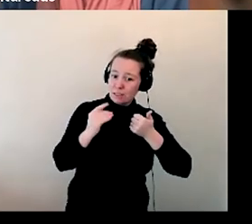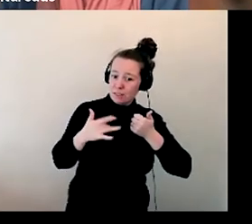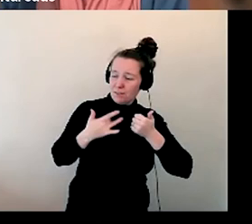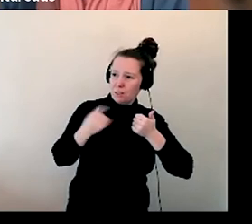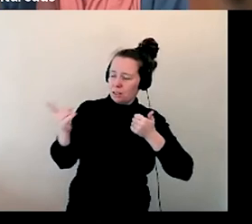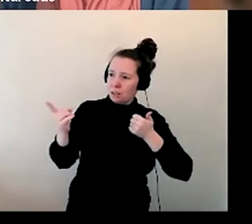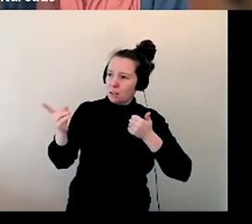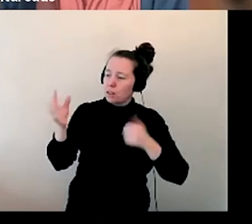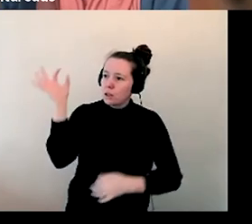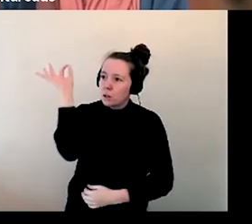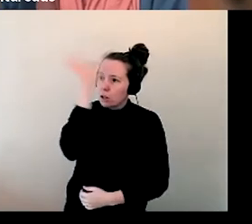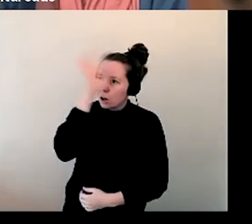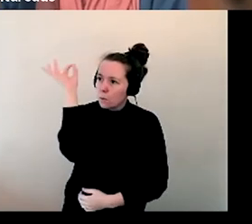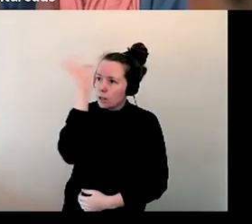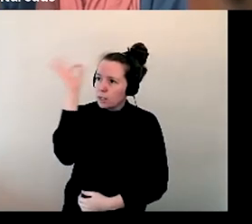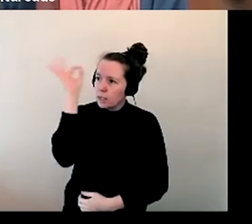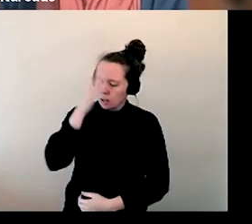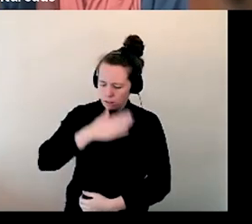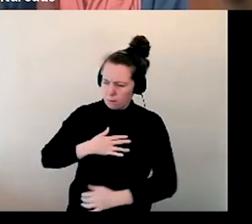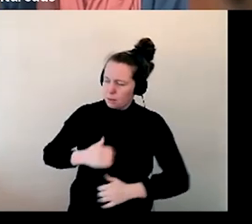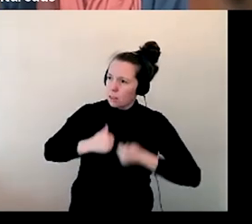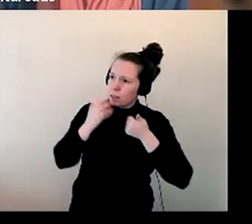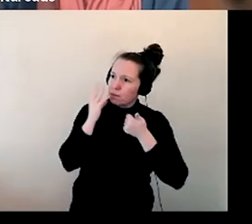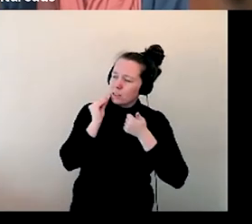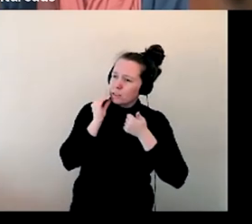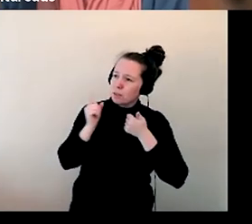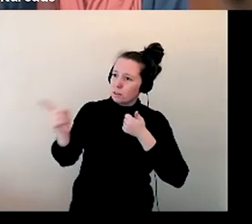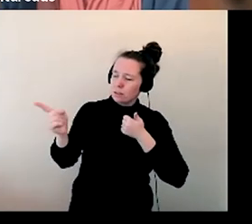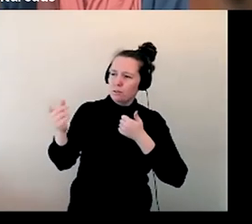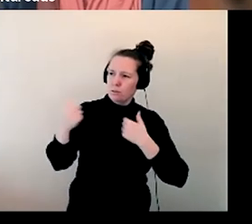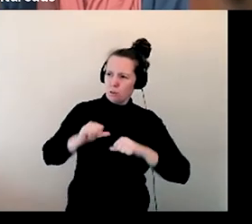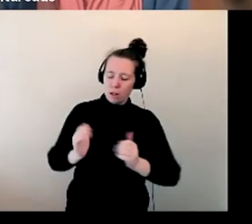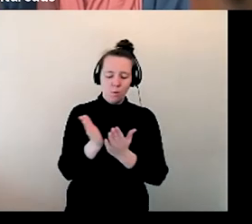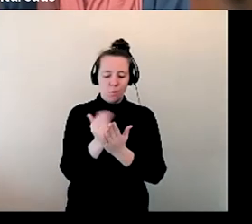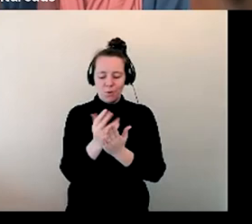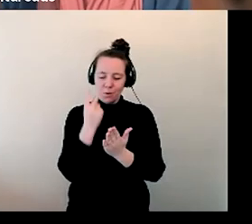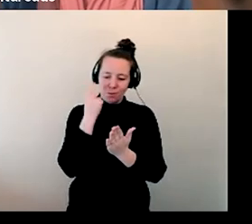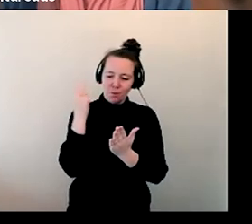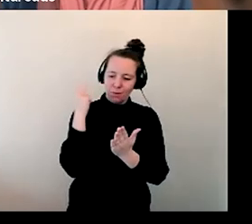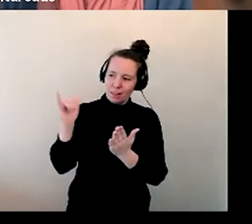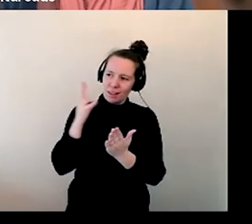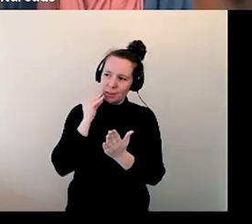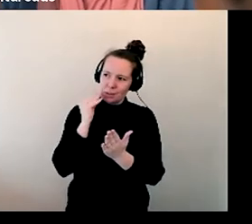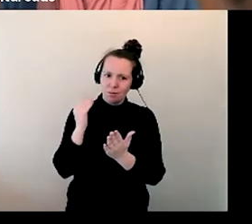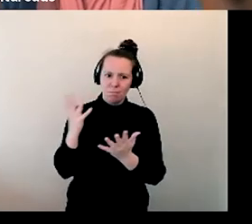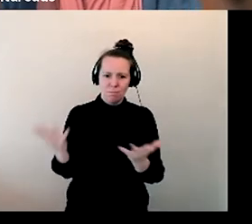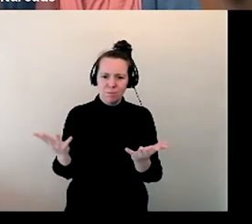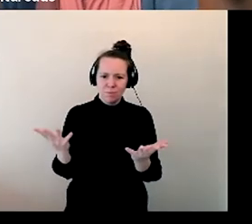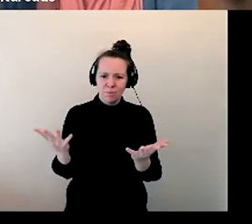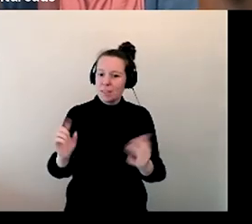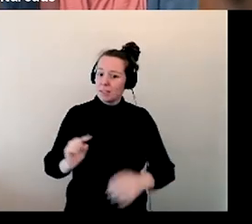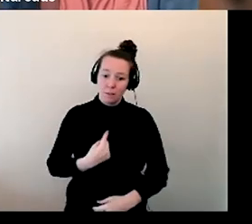no idea what my experience is reflect on that experience. Mm-hmm. So yeah, that